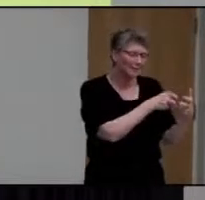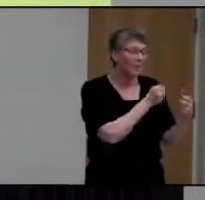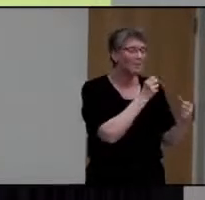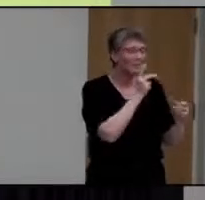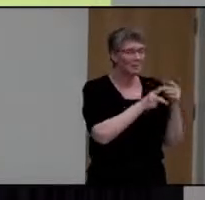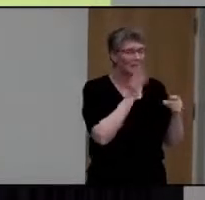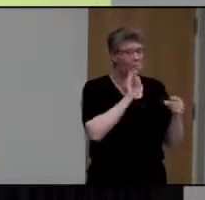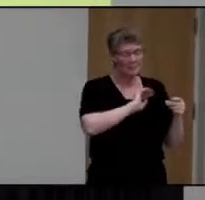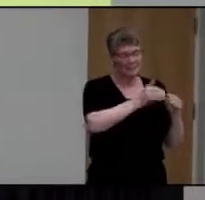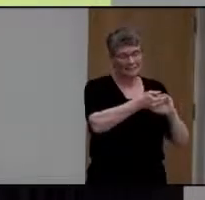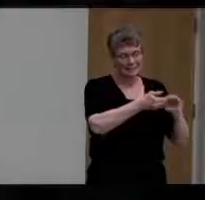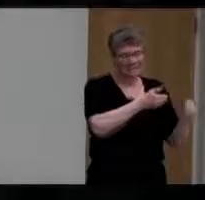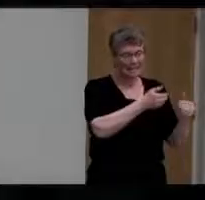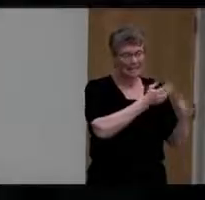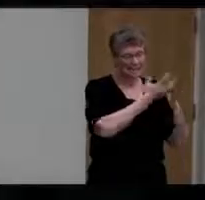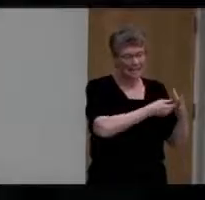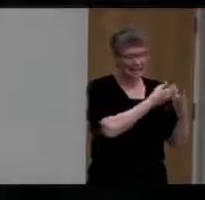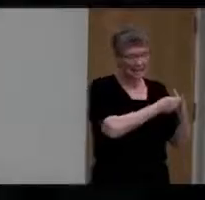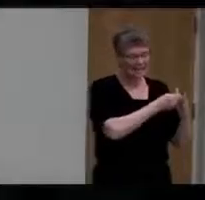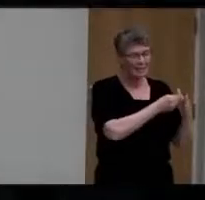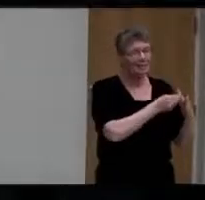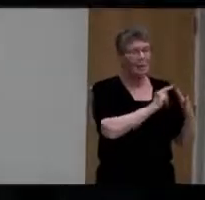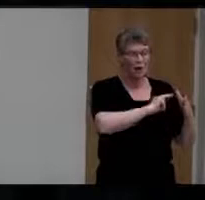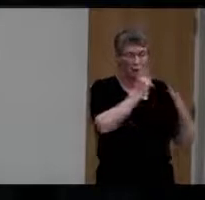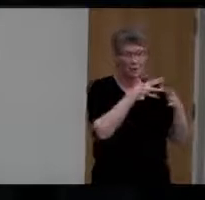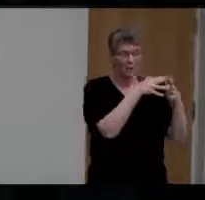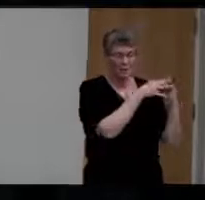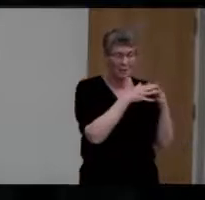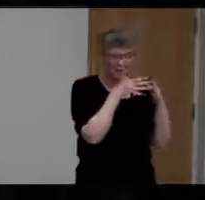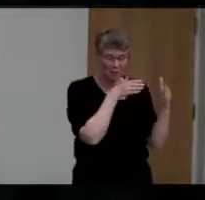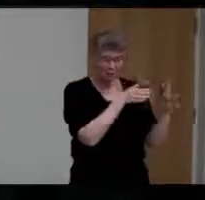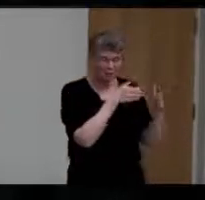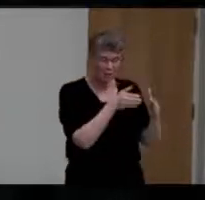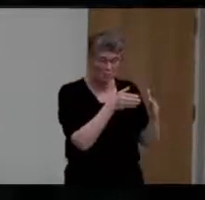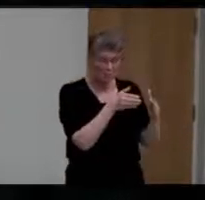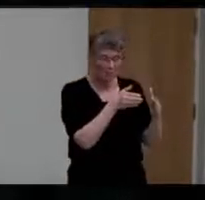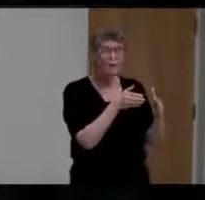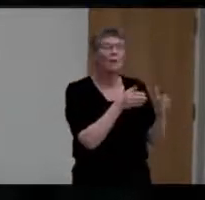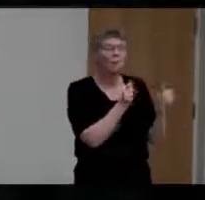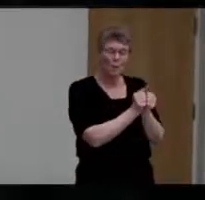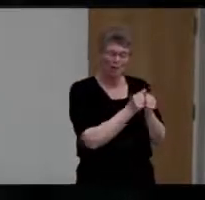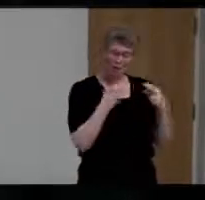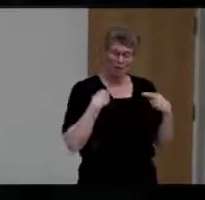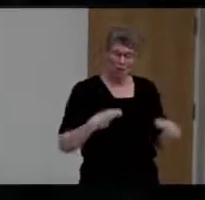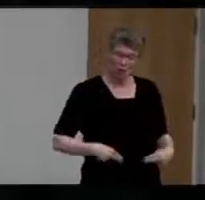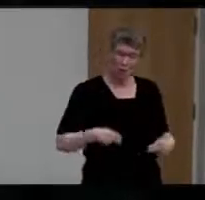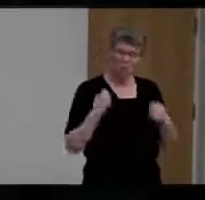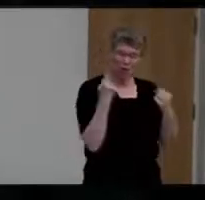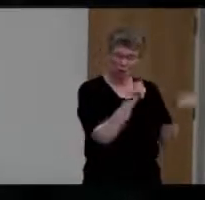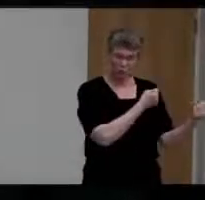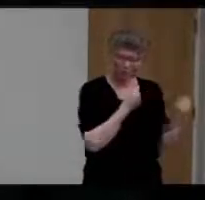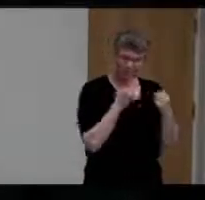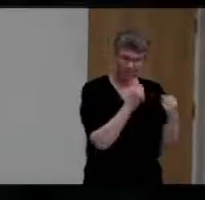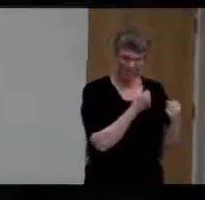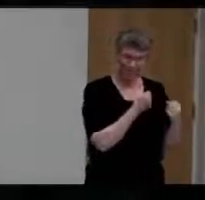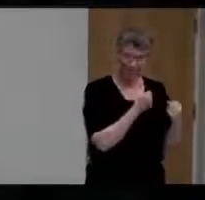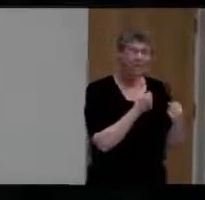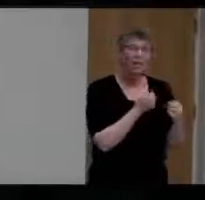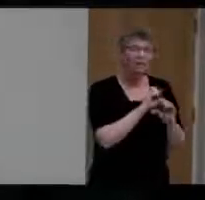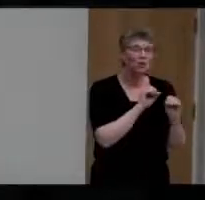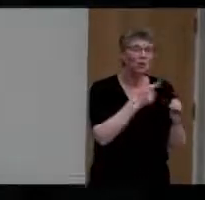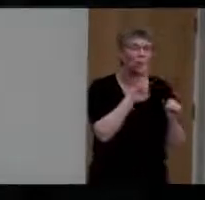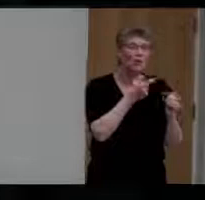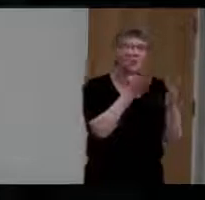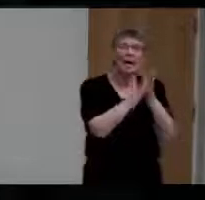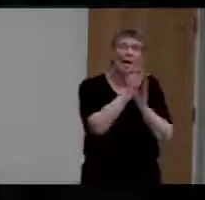on North American roads over the next week, and nobody will question really whether or not humans should be behind the wheel, but we will see,